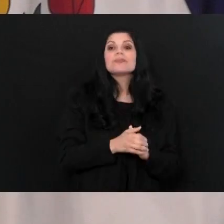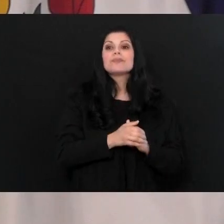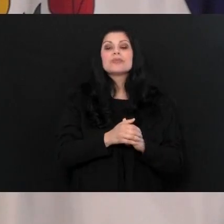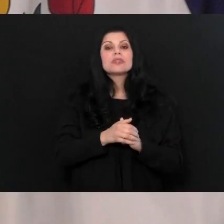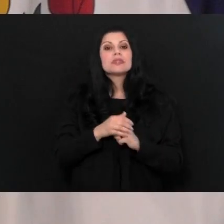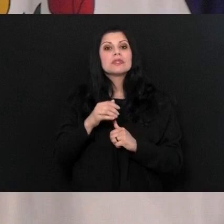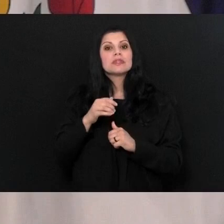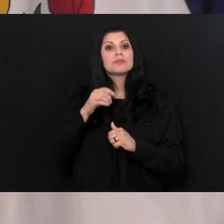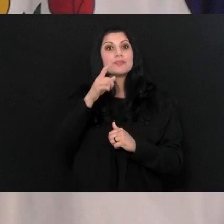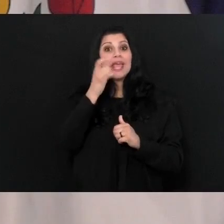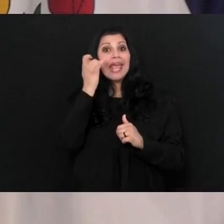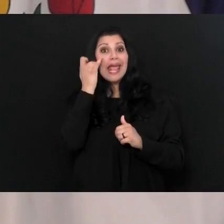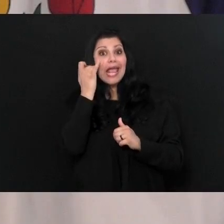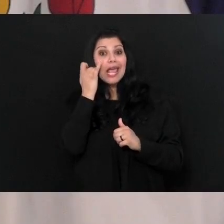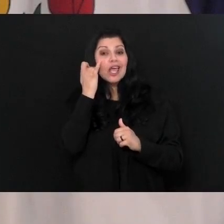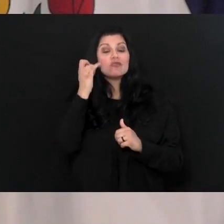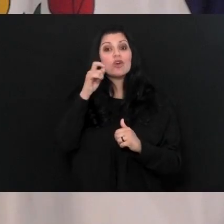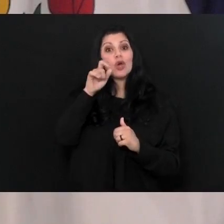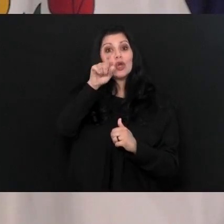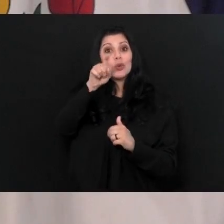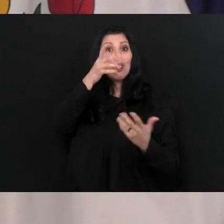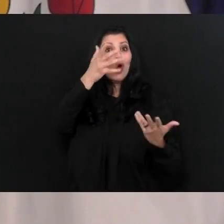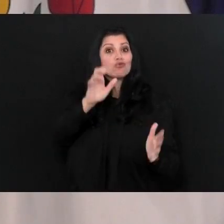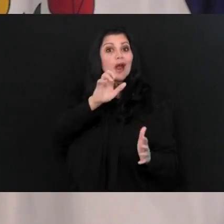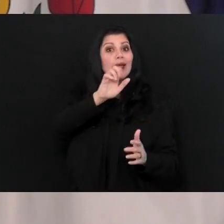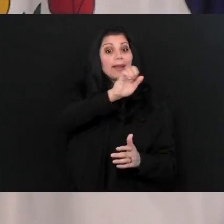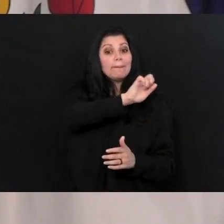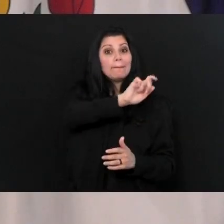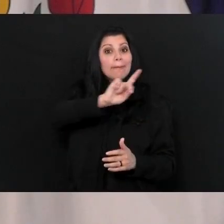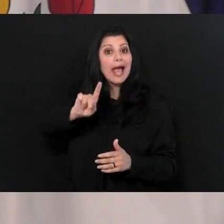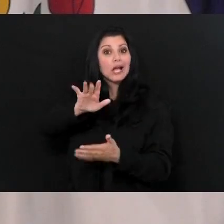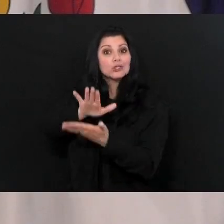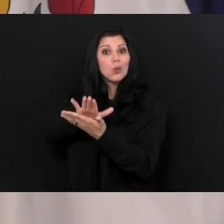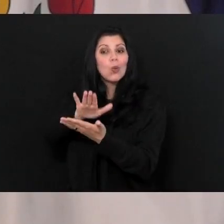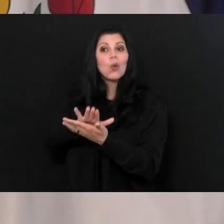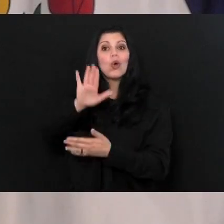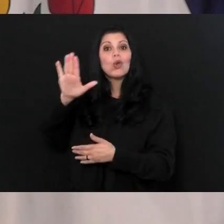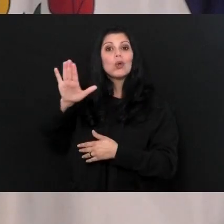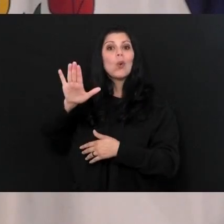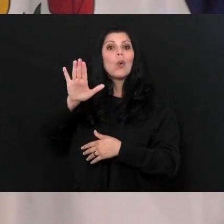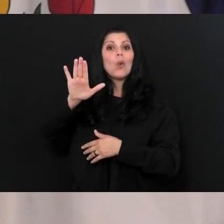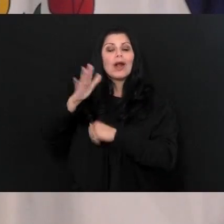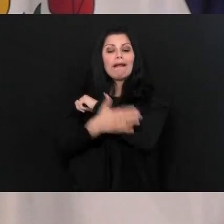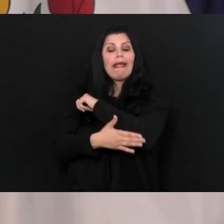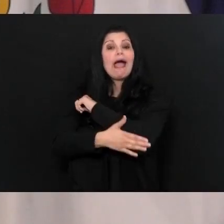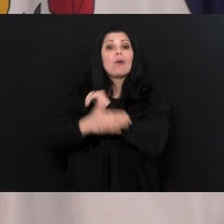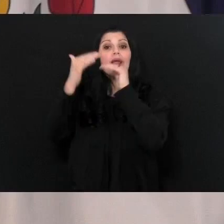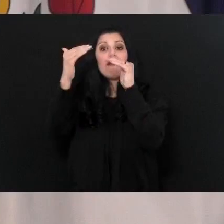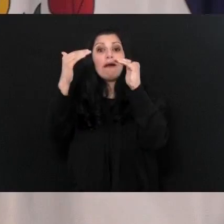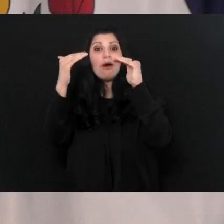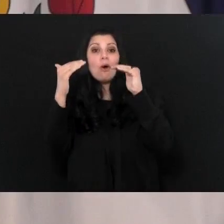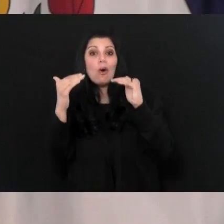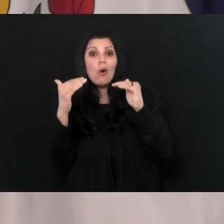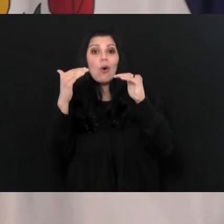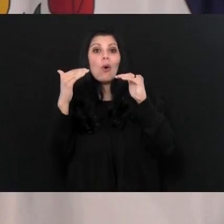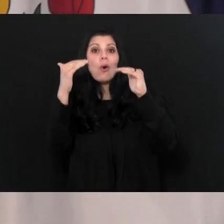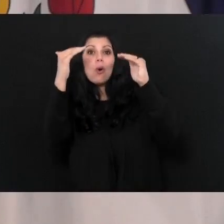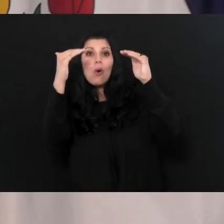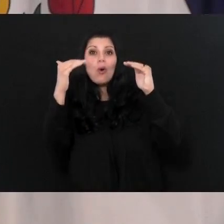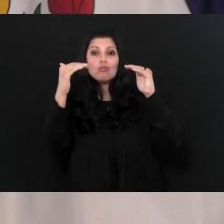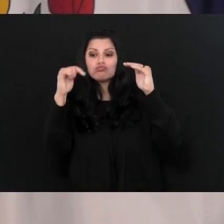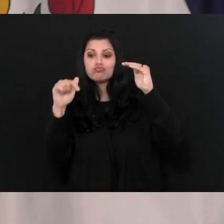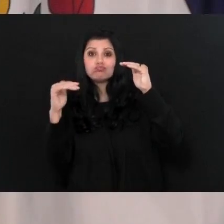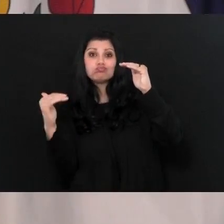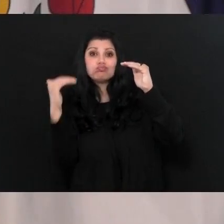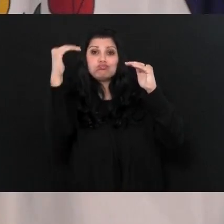school and then your county turned orange, you could continue to go to school. But I said, no, I'm not going to do that. And so we changed it, and we made it to